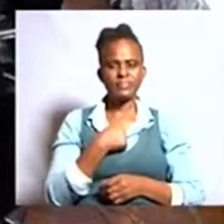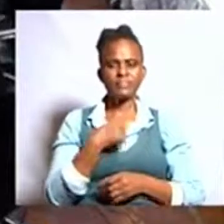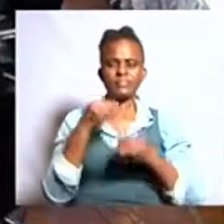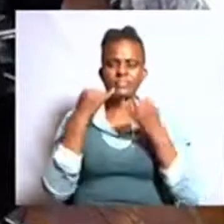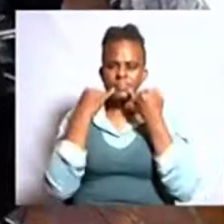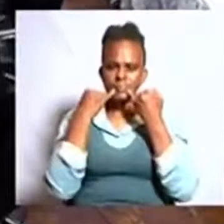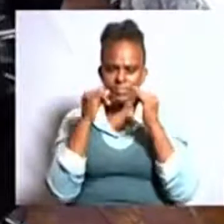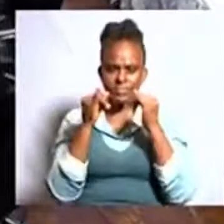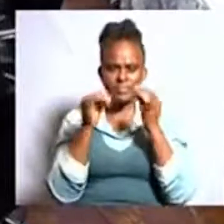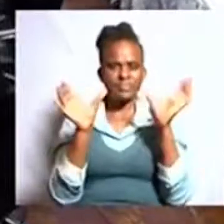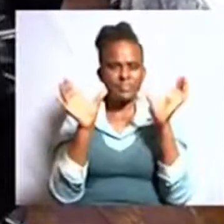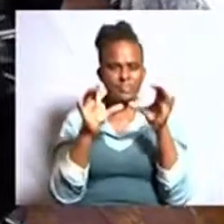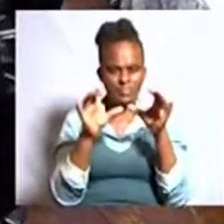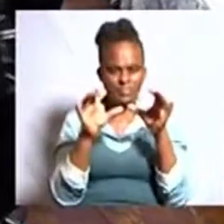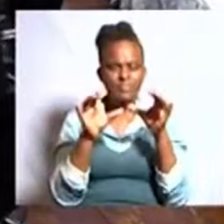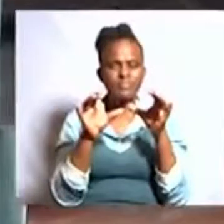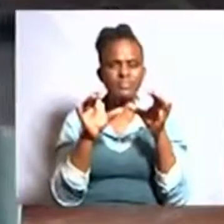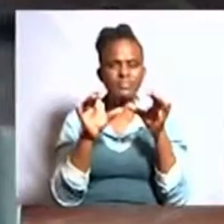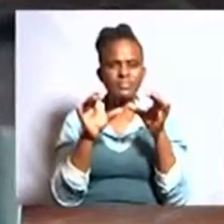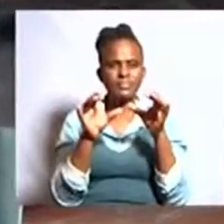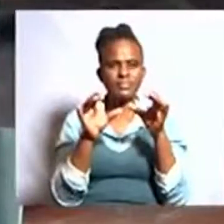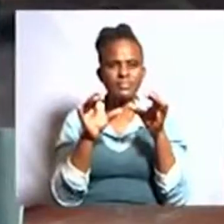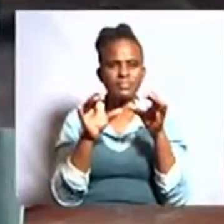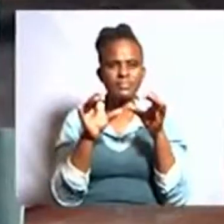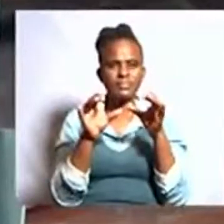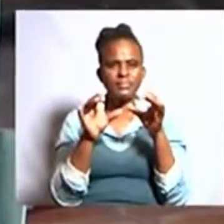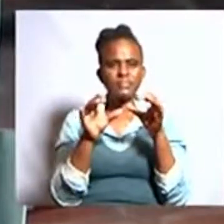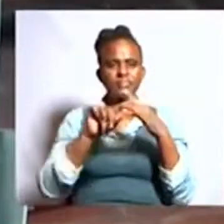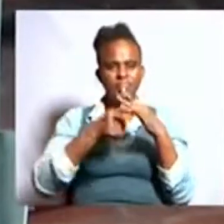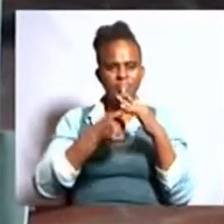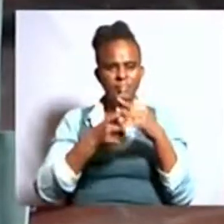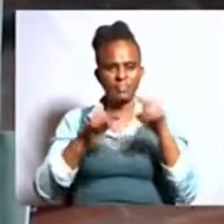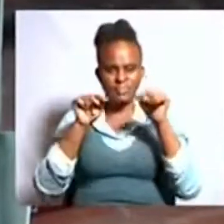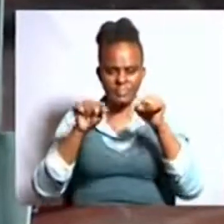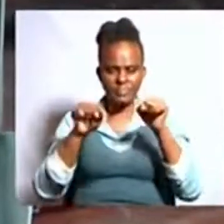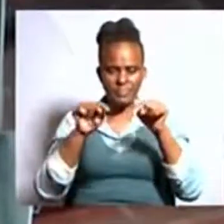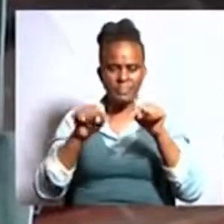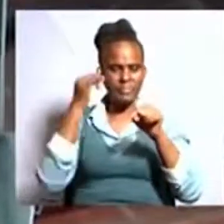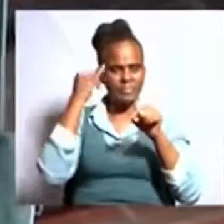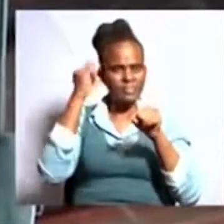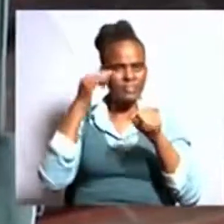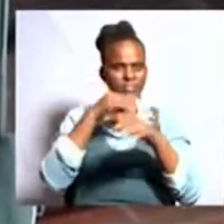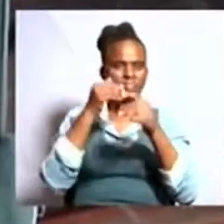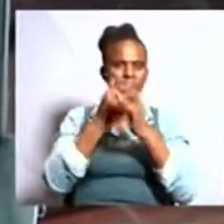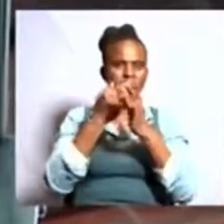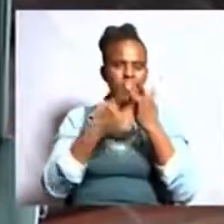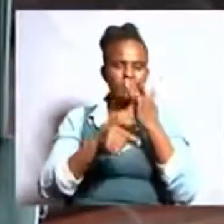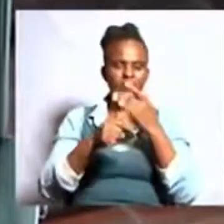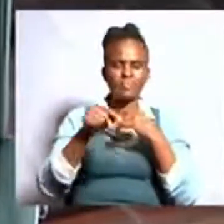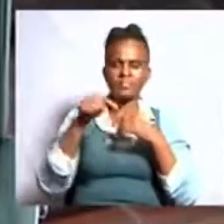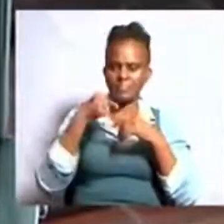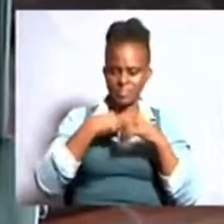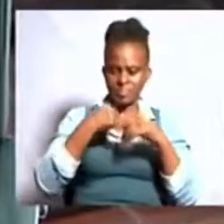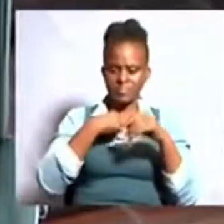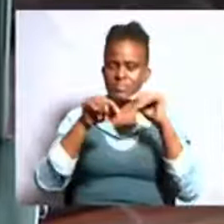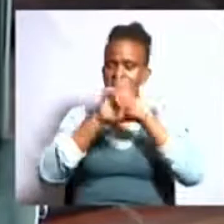inform the committee that the beginning of this whole thing somehow was not very